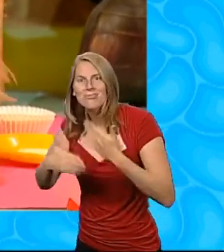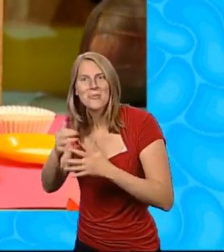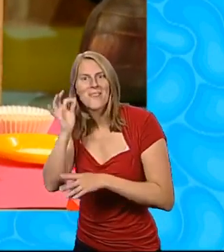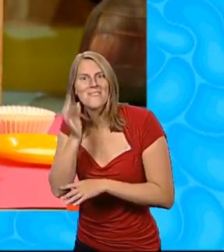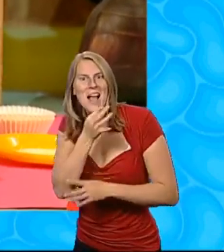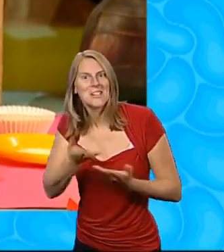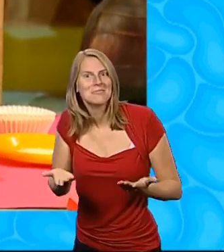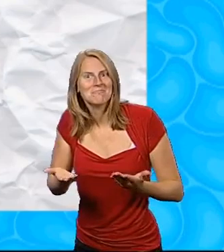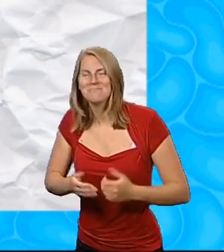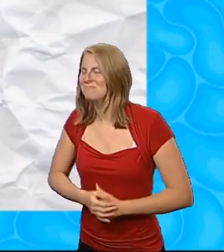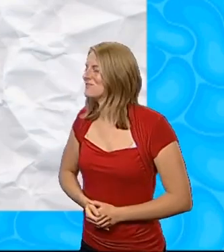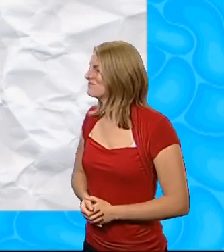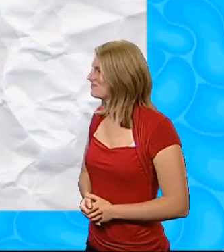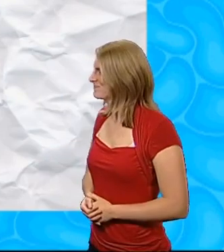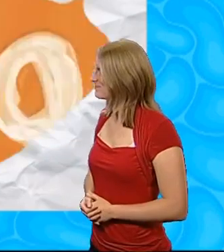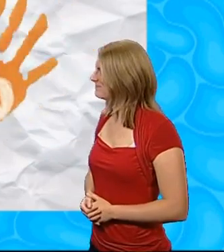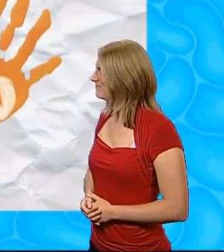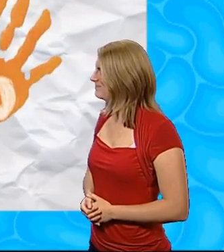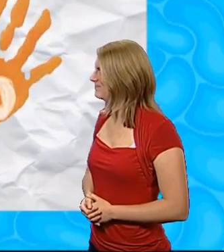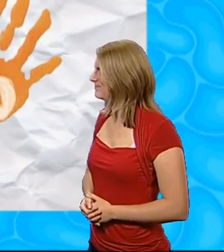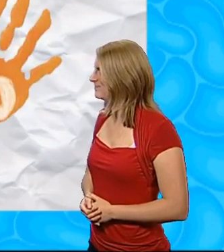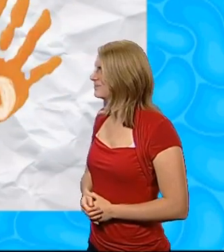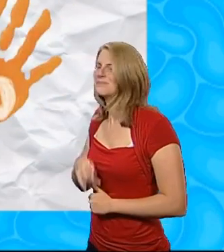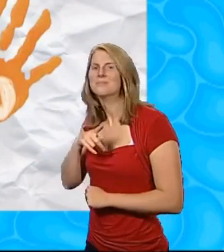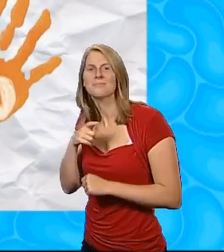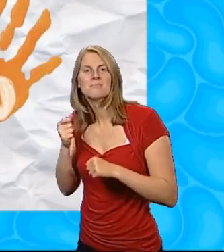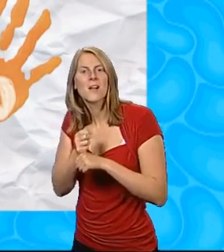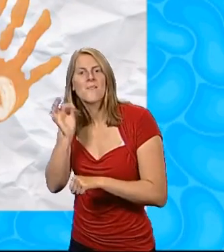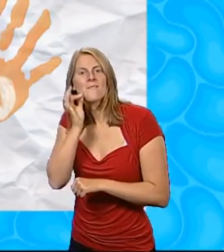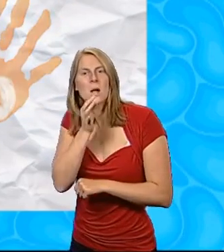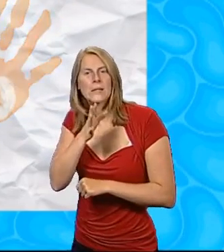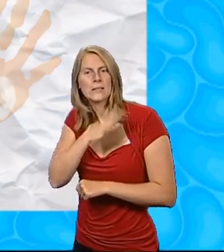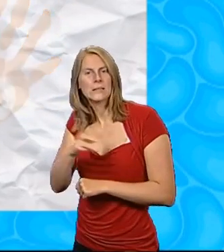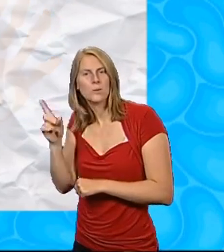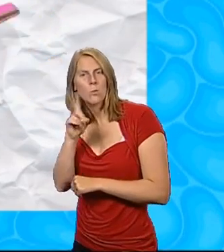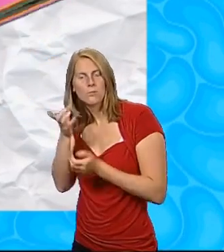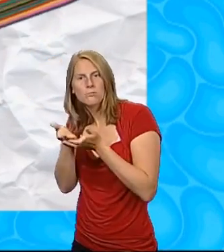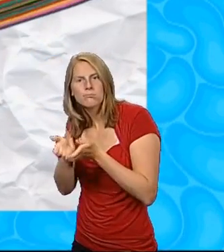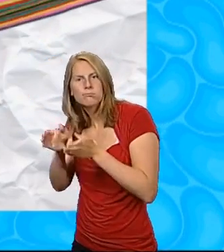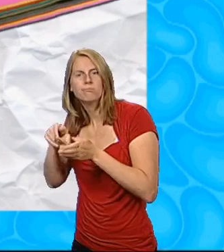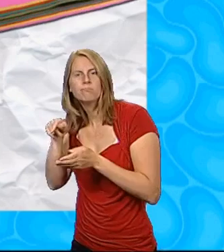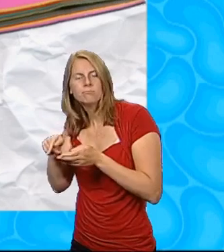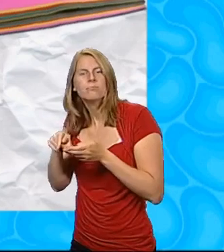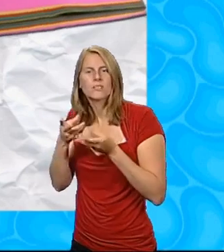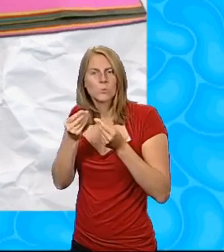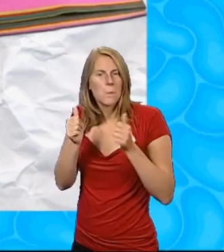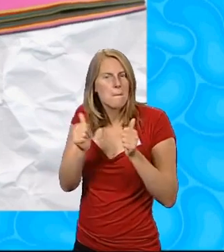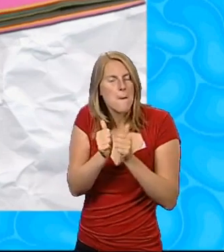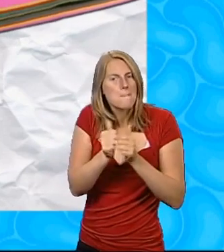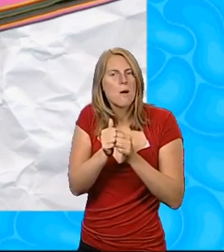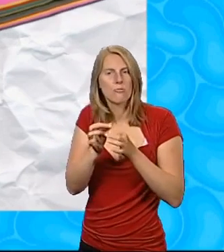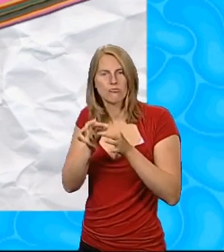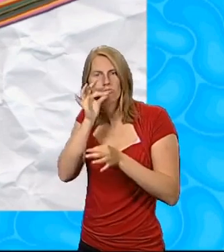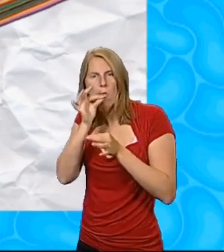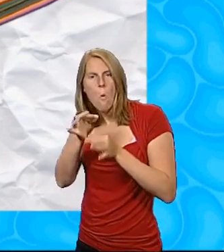cupcake flowers. Okay. To make your cupcake flowers, you'll need some cupcake cases, some tissue paper,